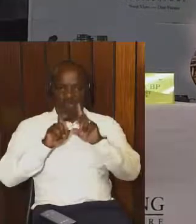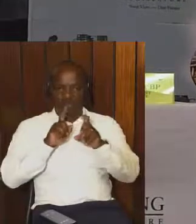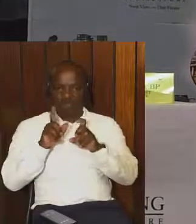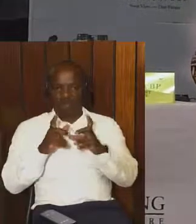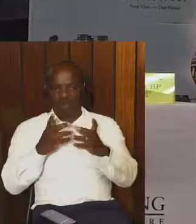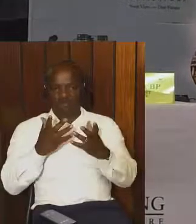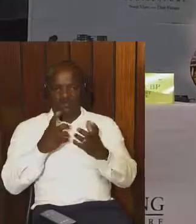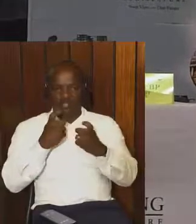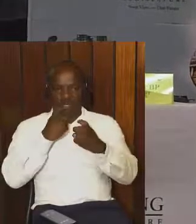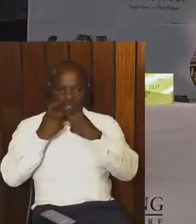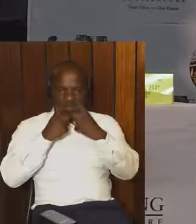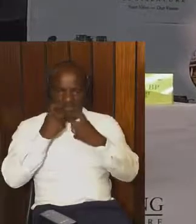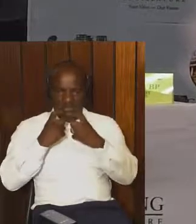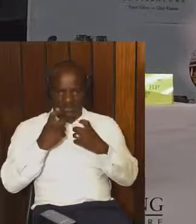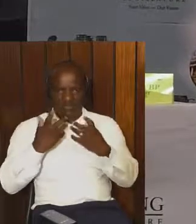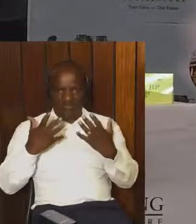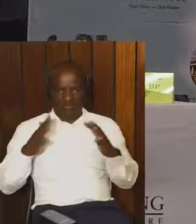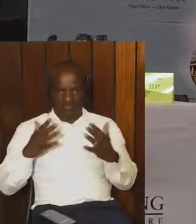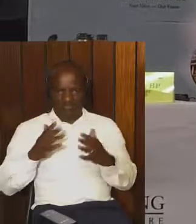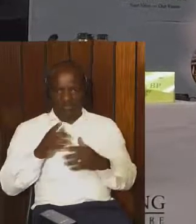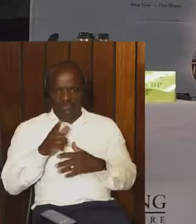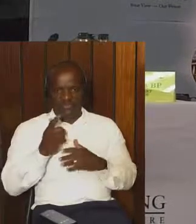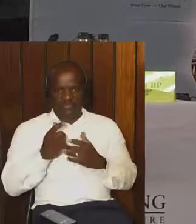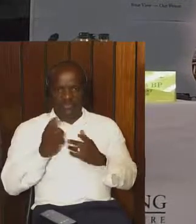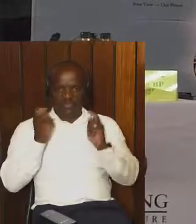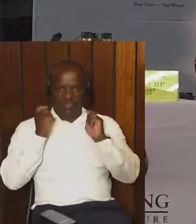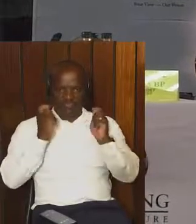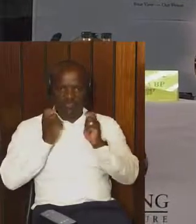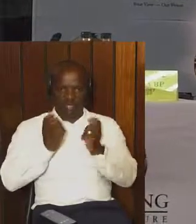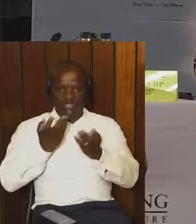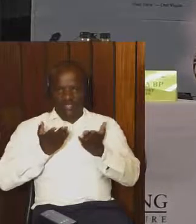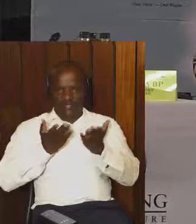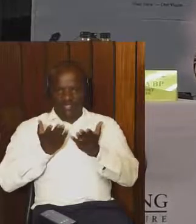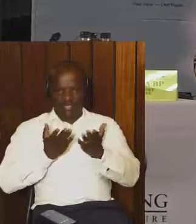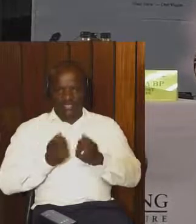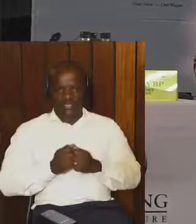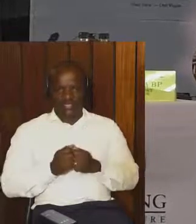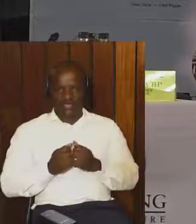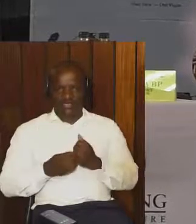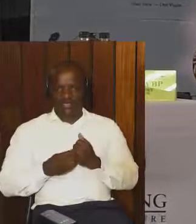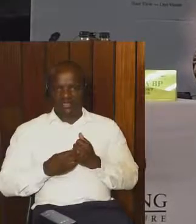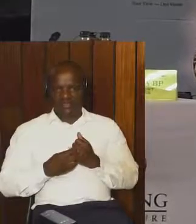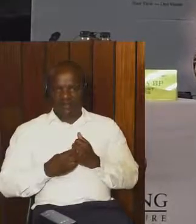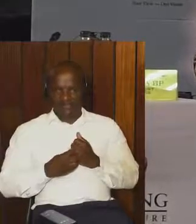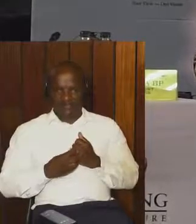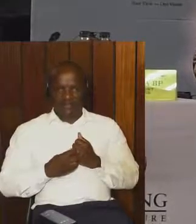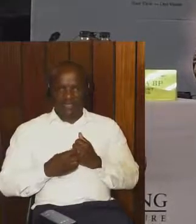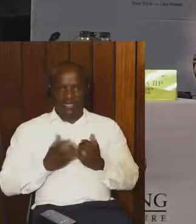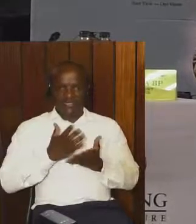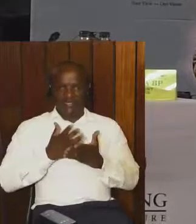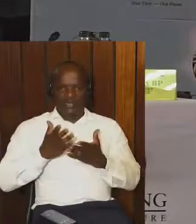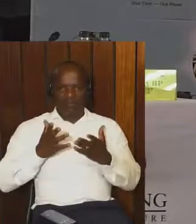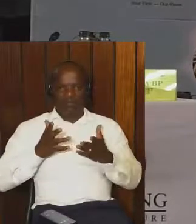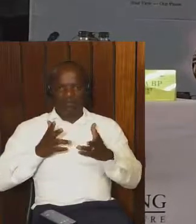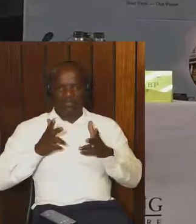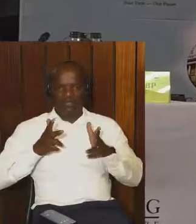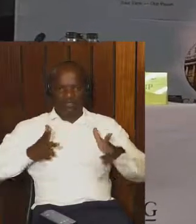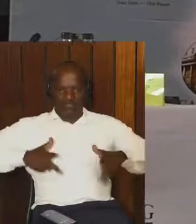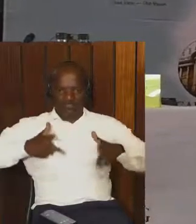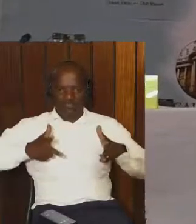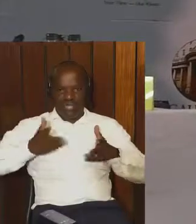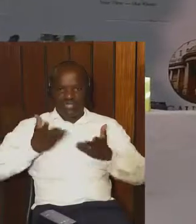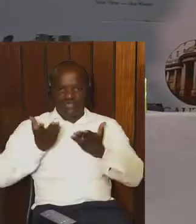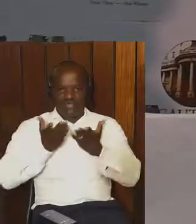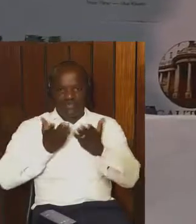our guests are raising here, is the issue of train services. Some of the train services not working,